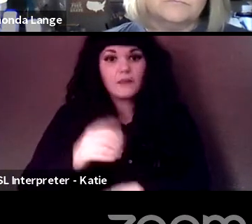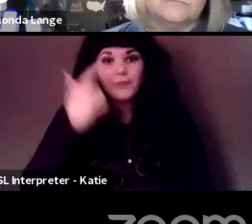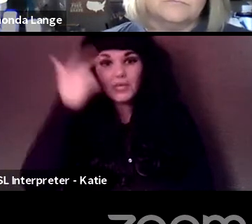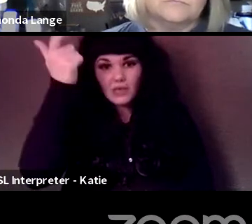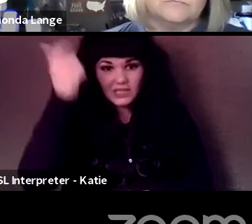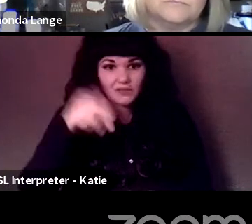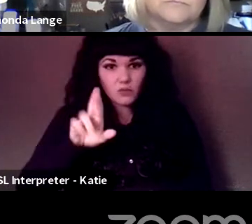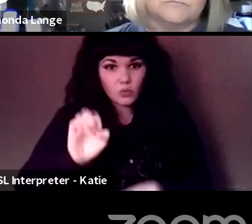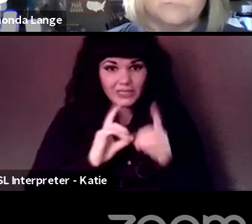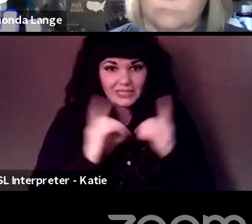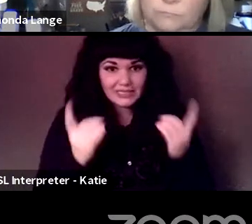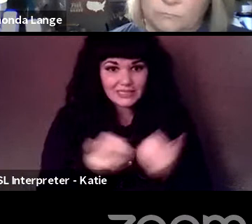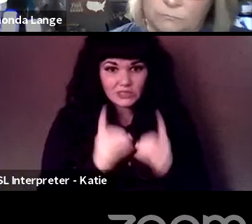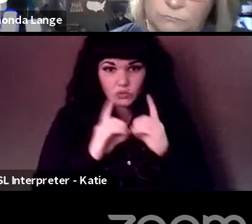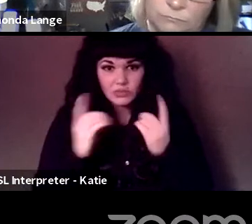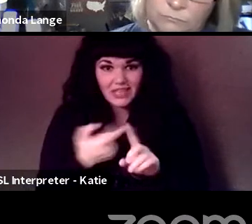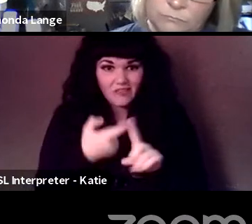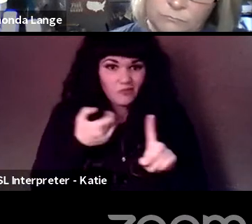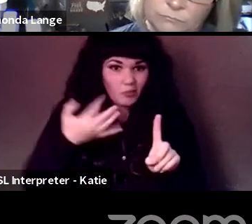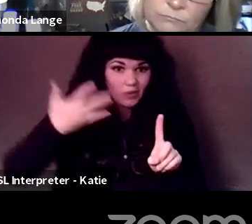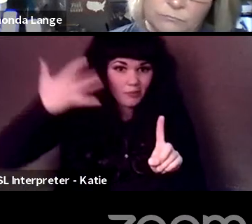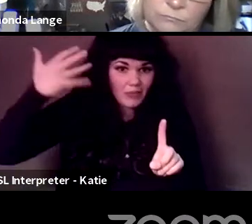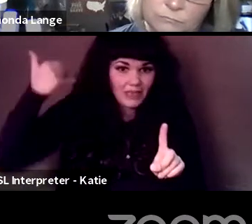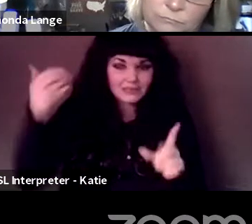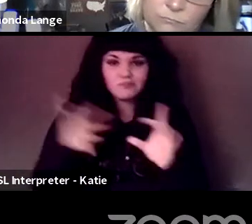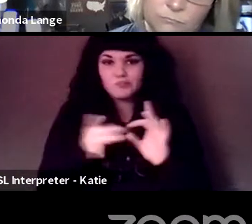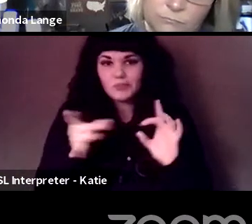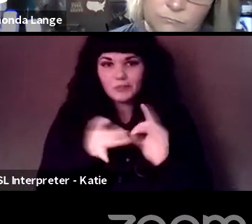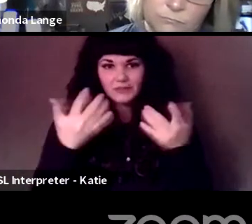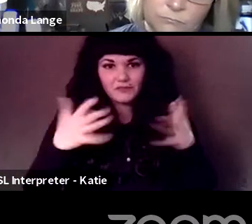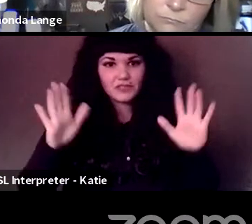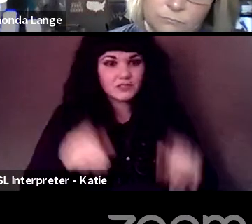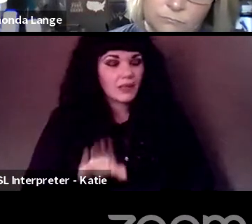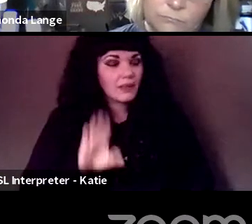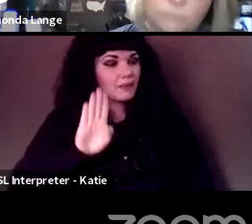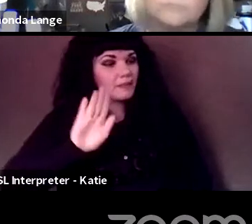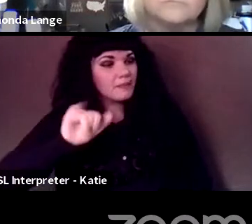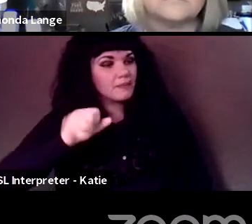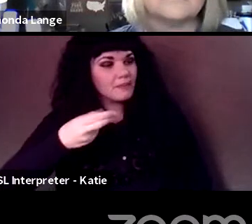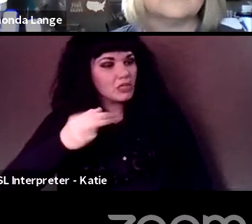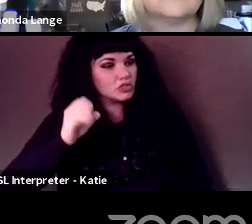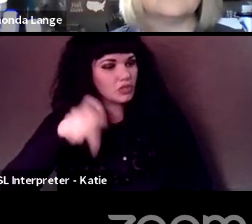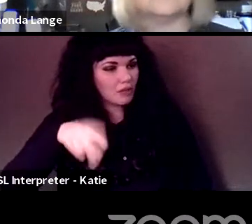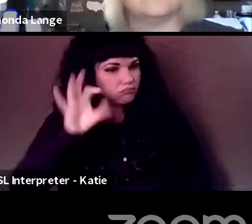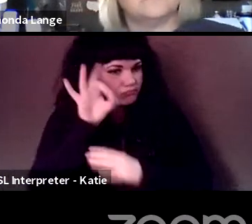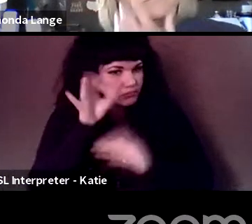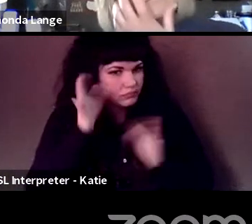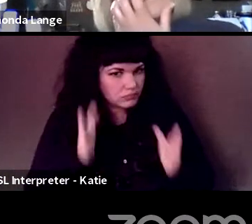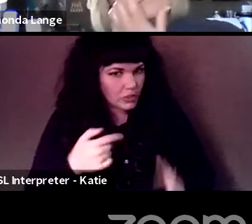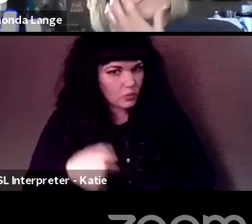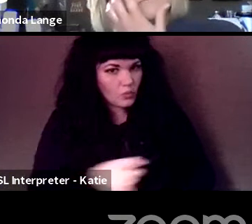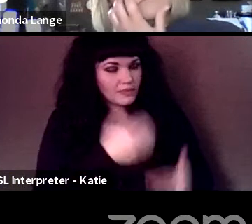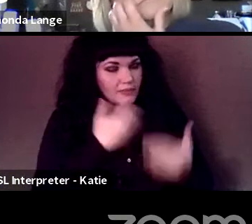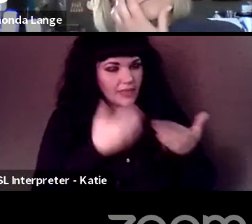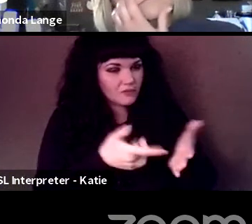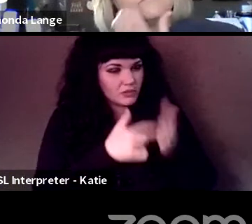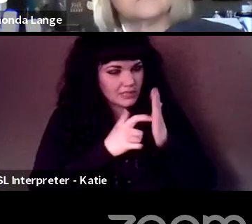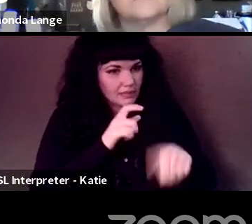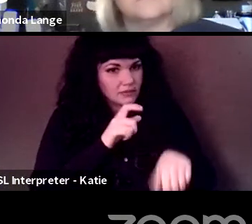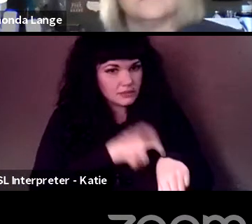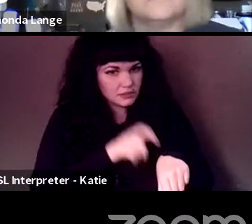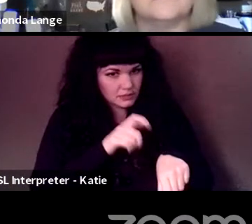That's my comment for the night. Bishop, we appreciate you taking the time to address the commission.